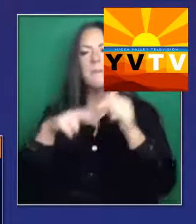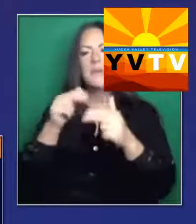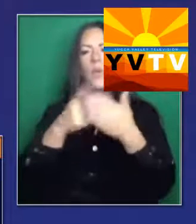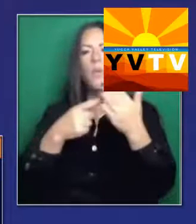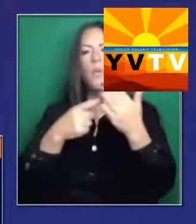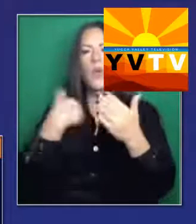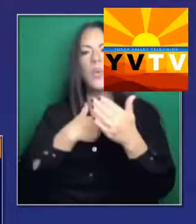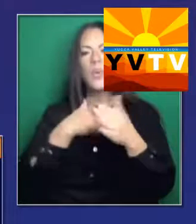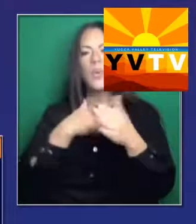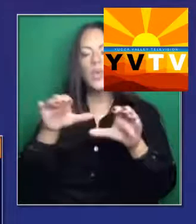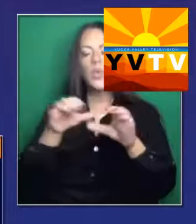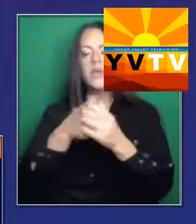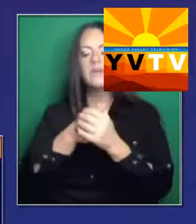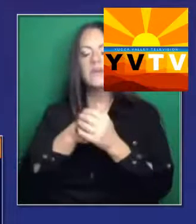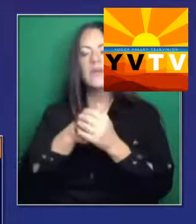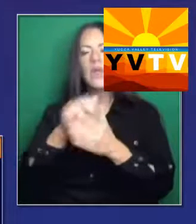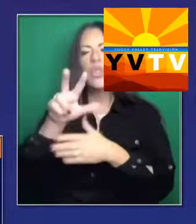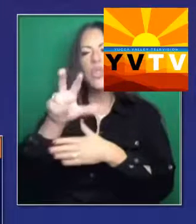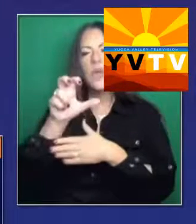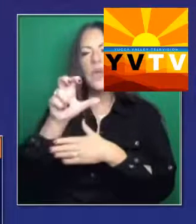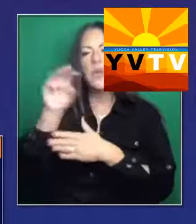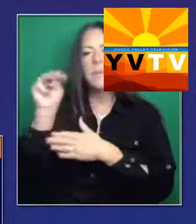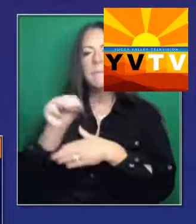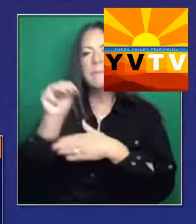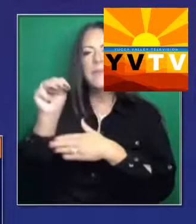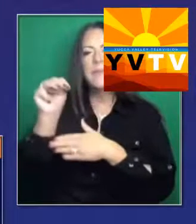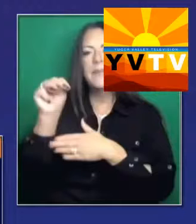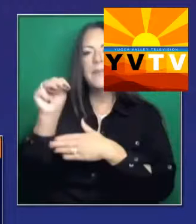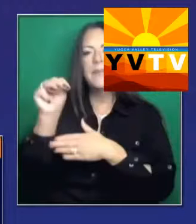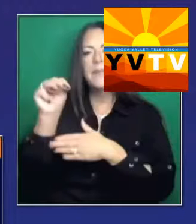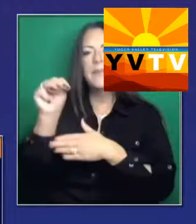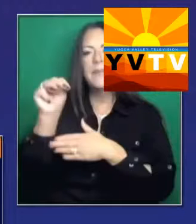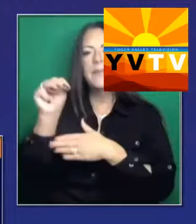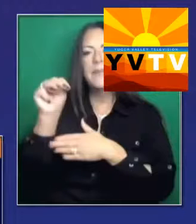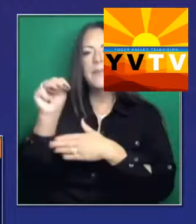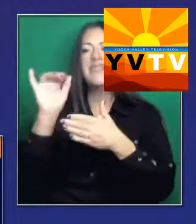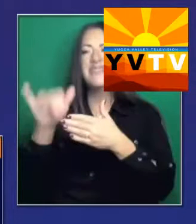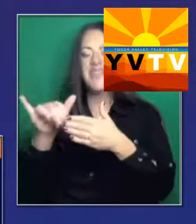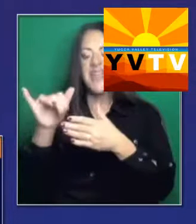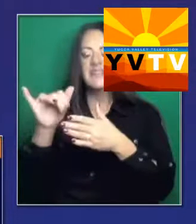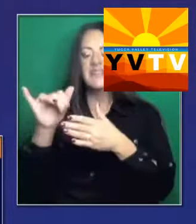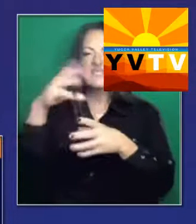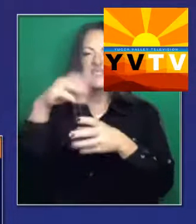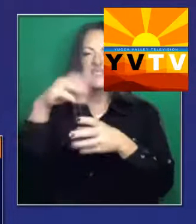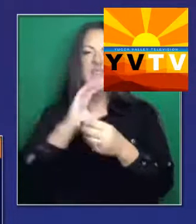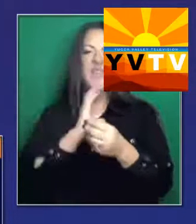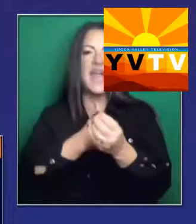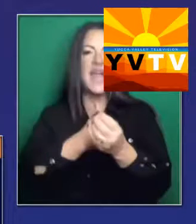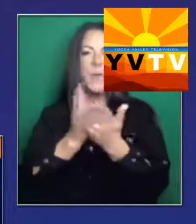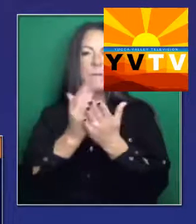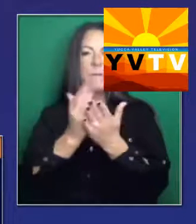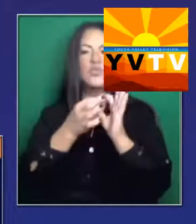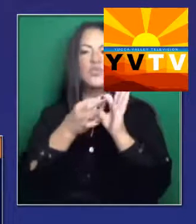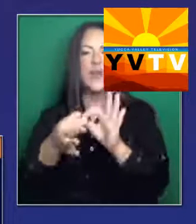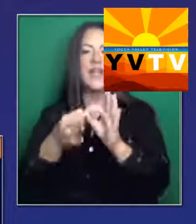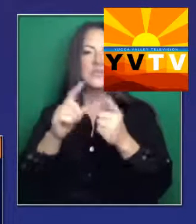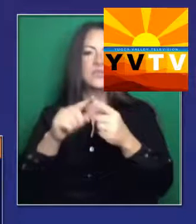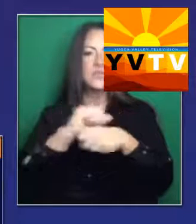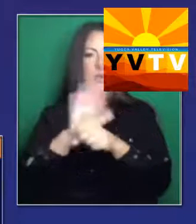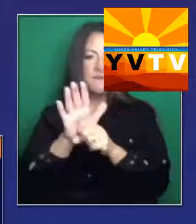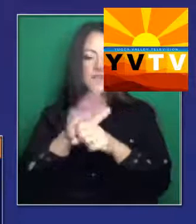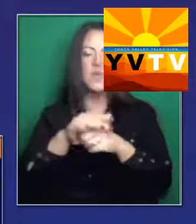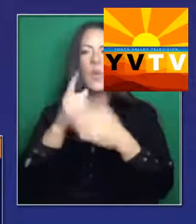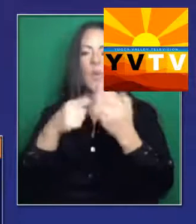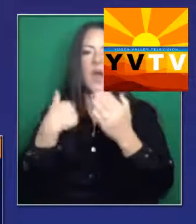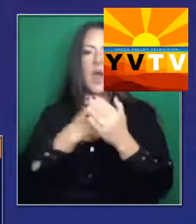million is proposed in that budget. I'll talk more about that in detail on Friday, but I'm just giving you a preview of